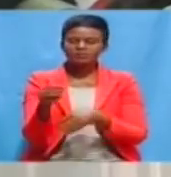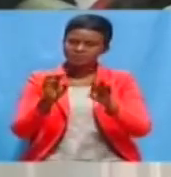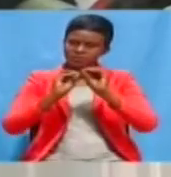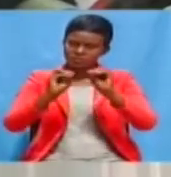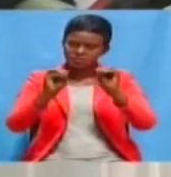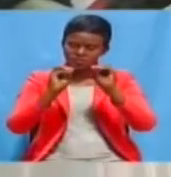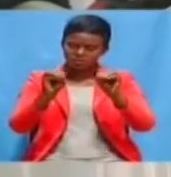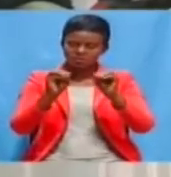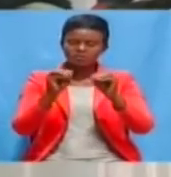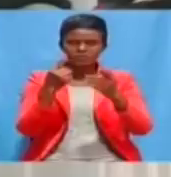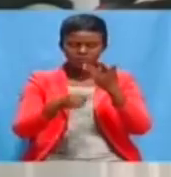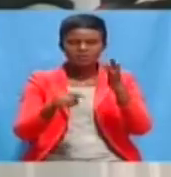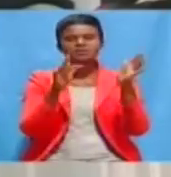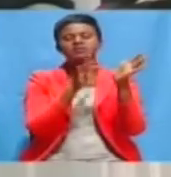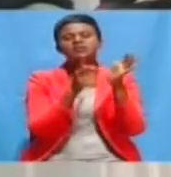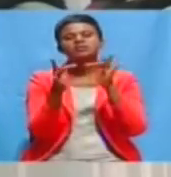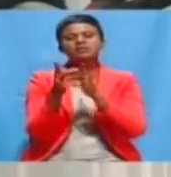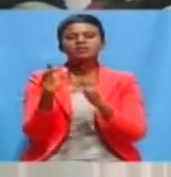teaching of Jesus Christ.